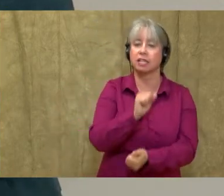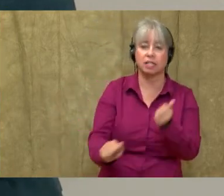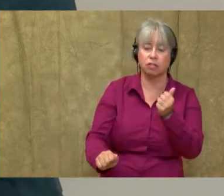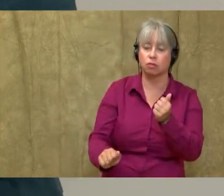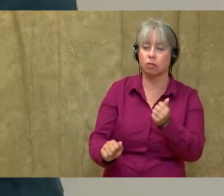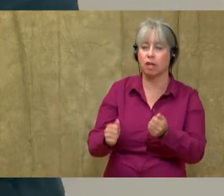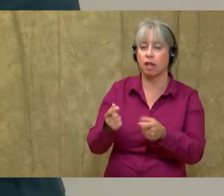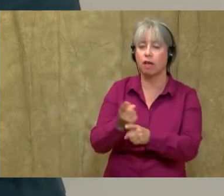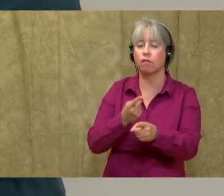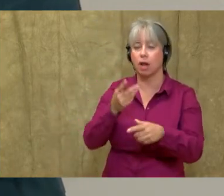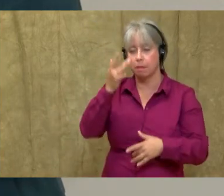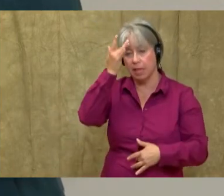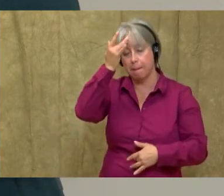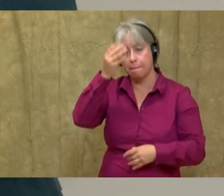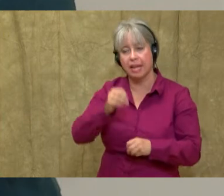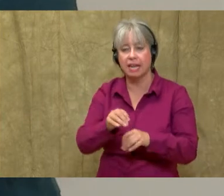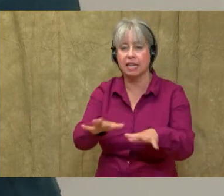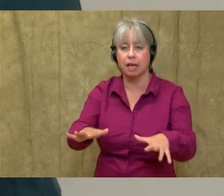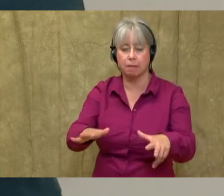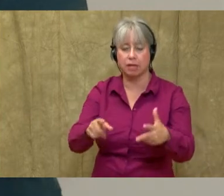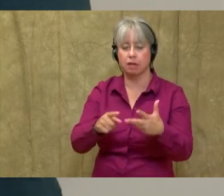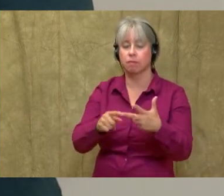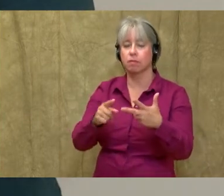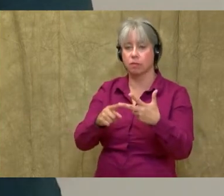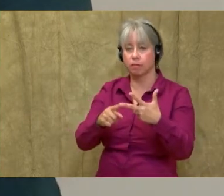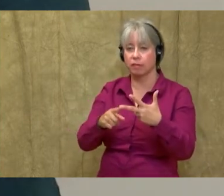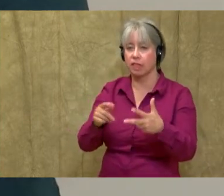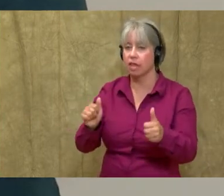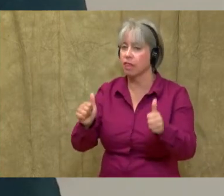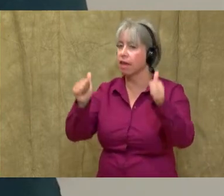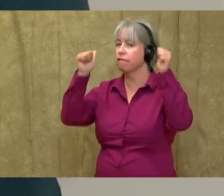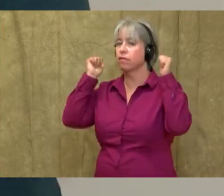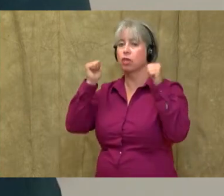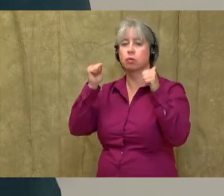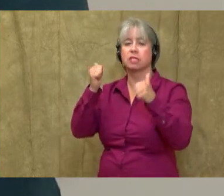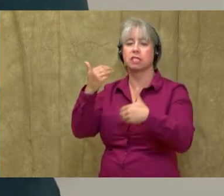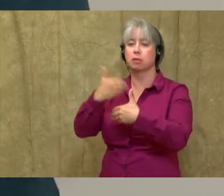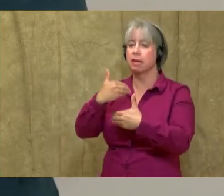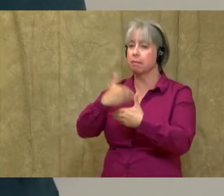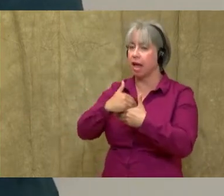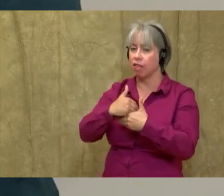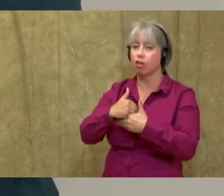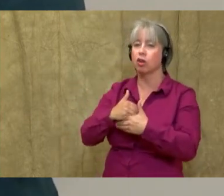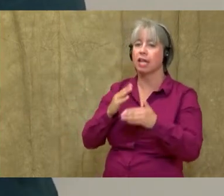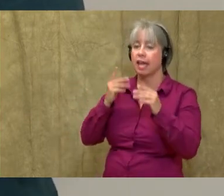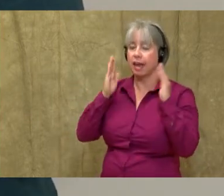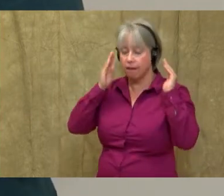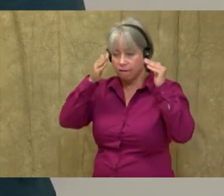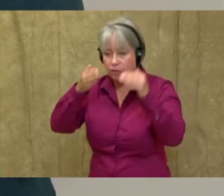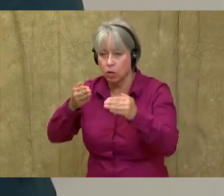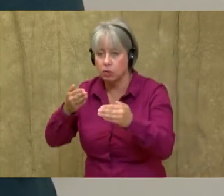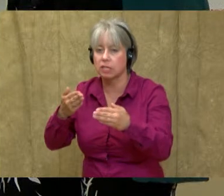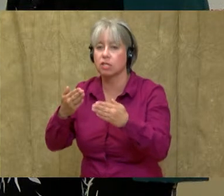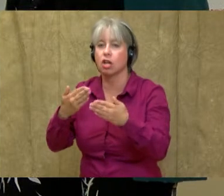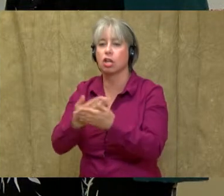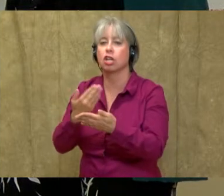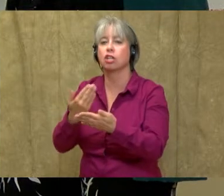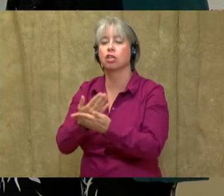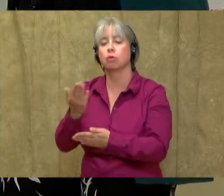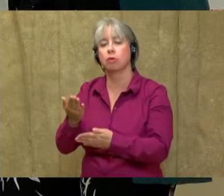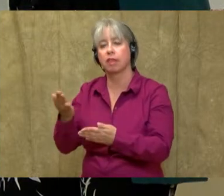lastly, the third poem refuses to be bothered by the pandemic and focuses on the new things or different things that make